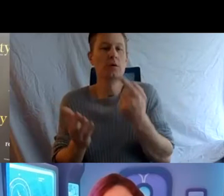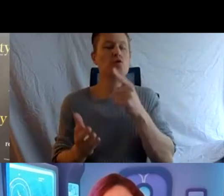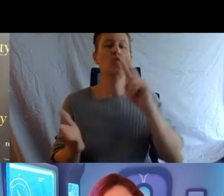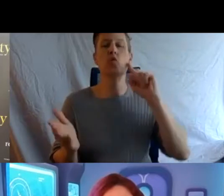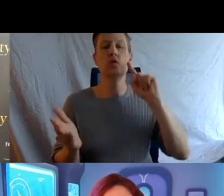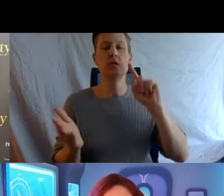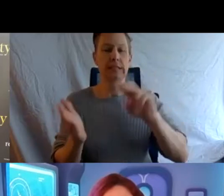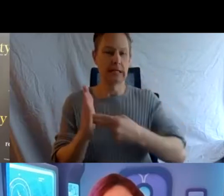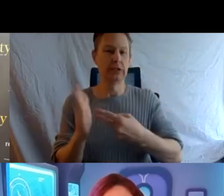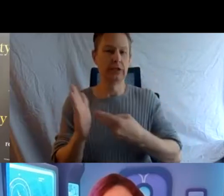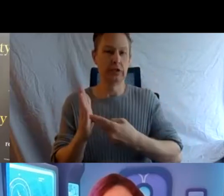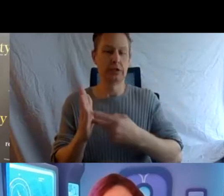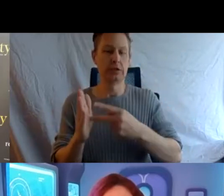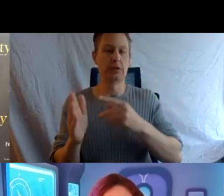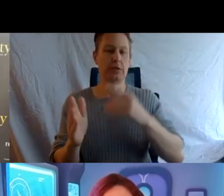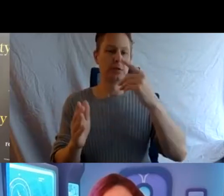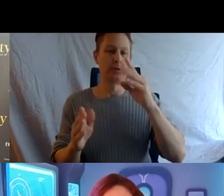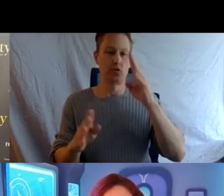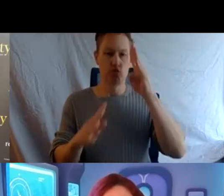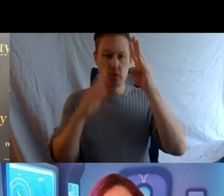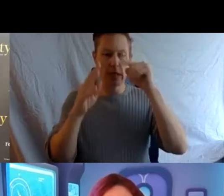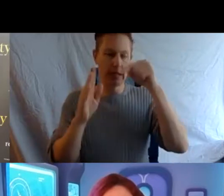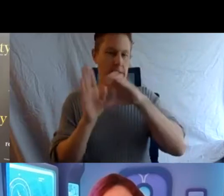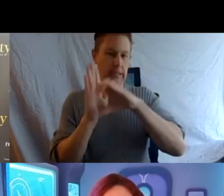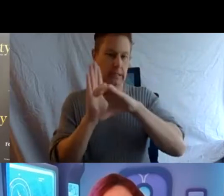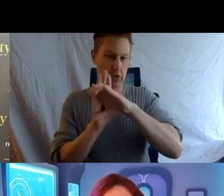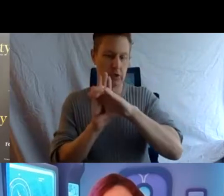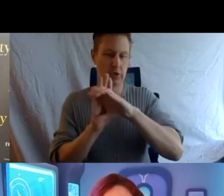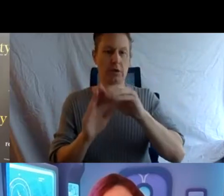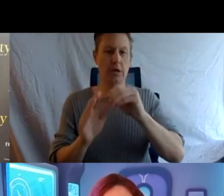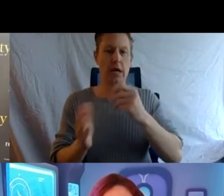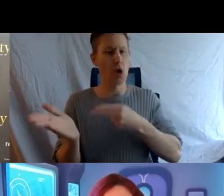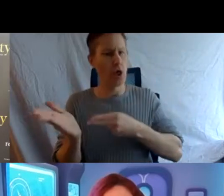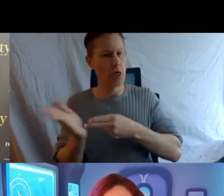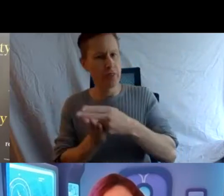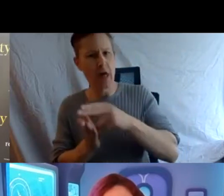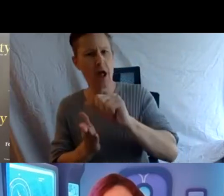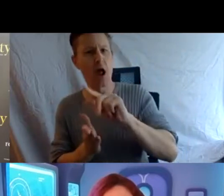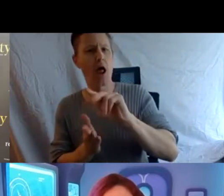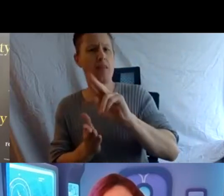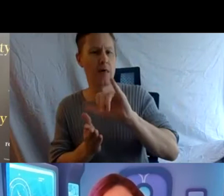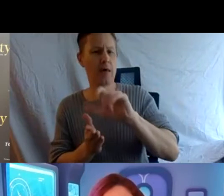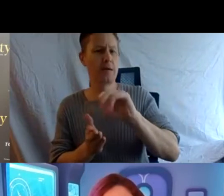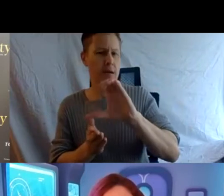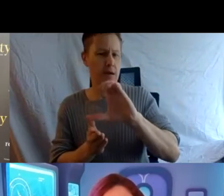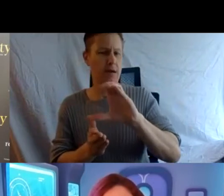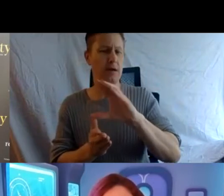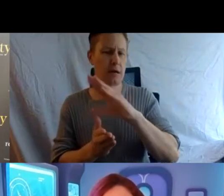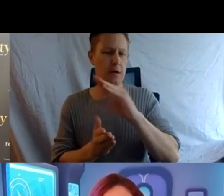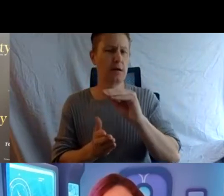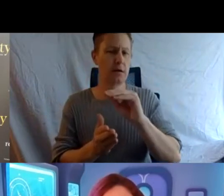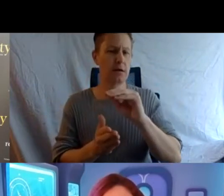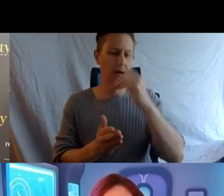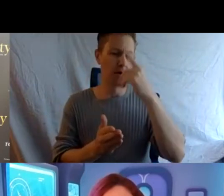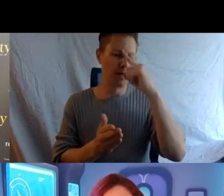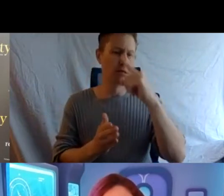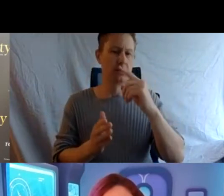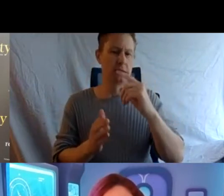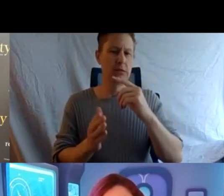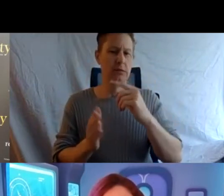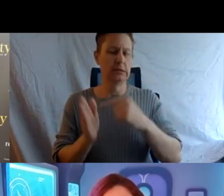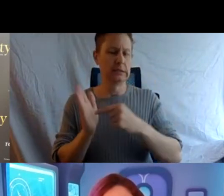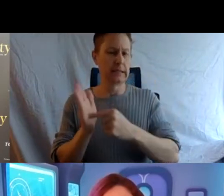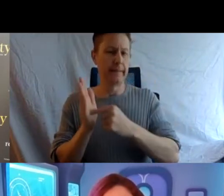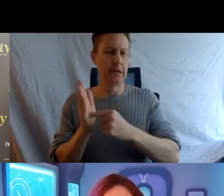to create this character and be really as authentic as you possibly can. And I think this is definitely an example of a